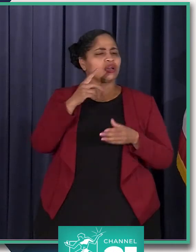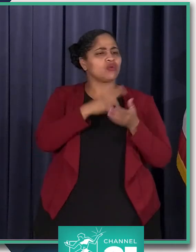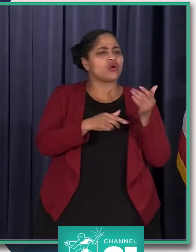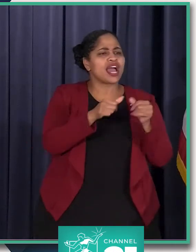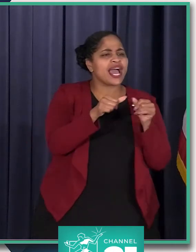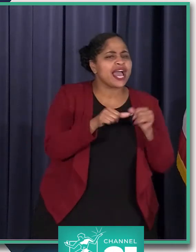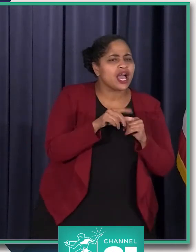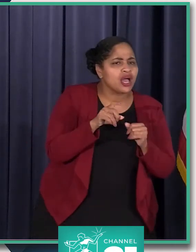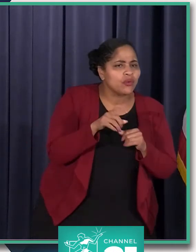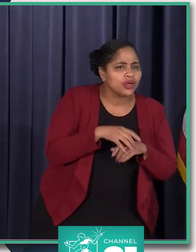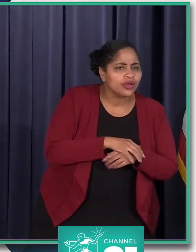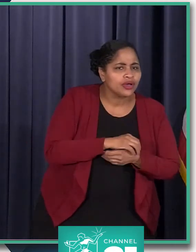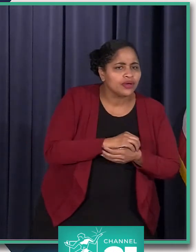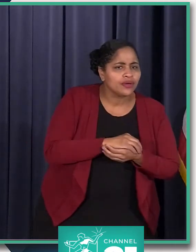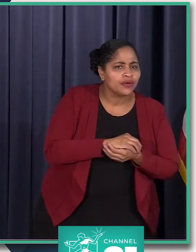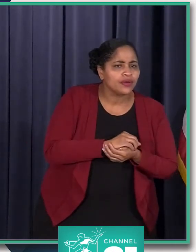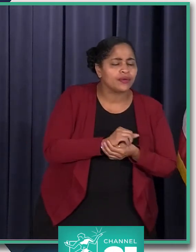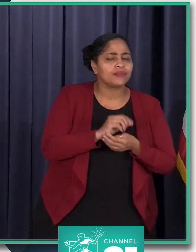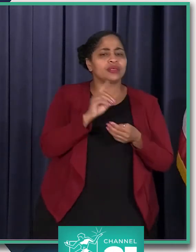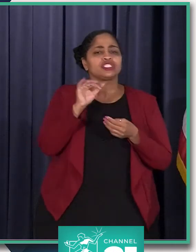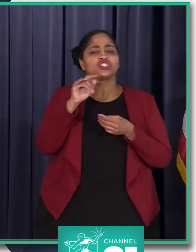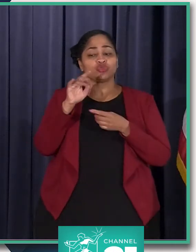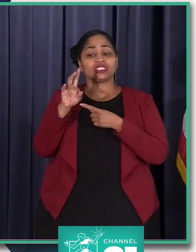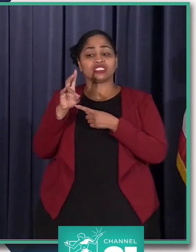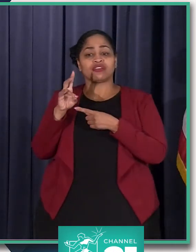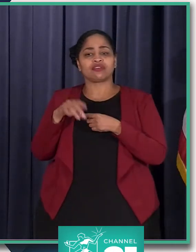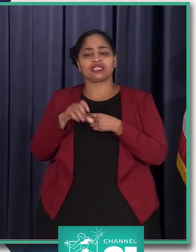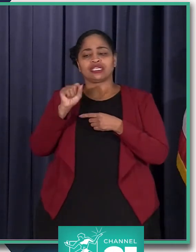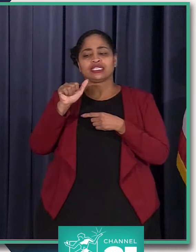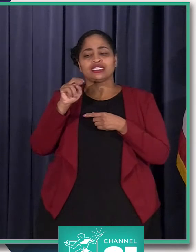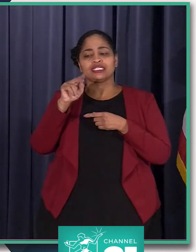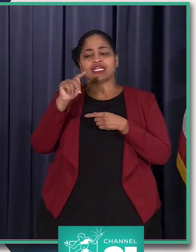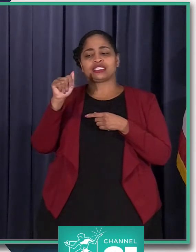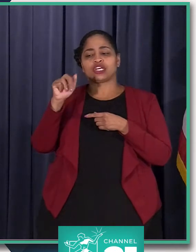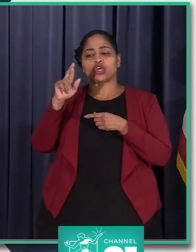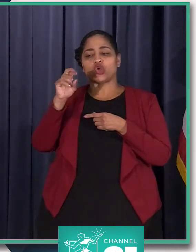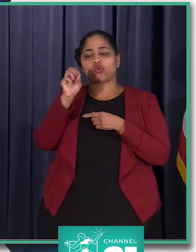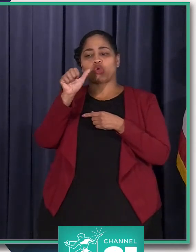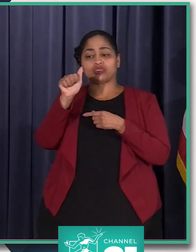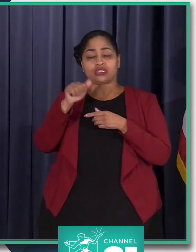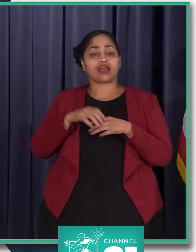you in? District 7, stay on Santa Rosa. Okay.